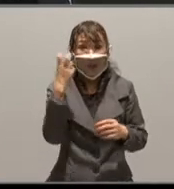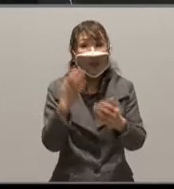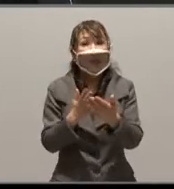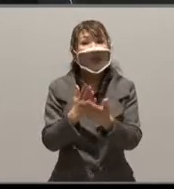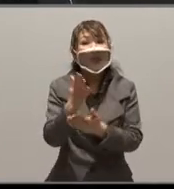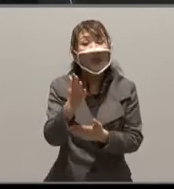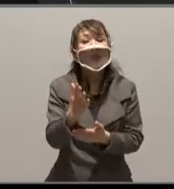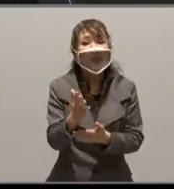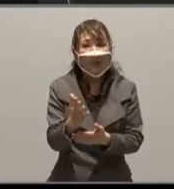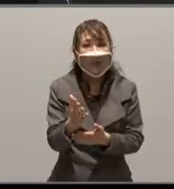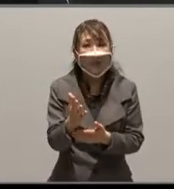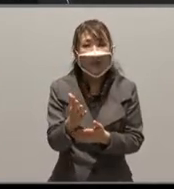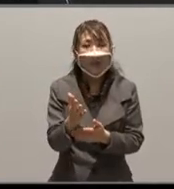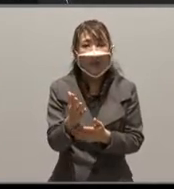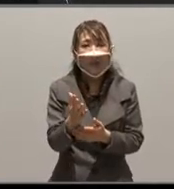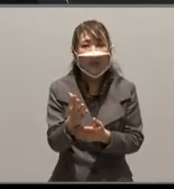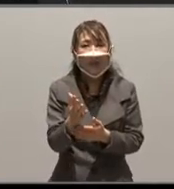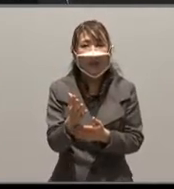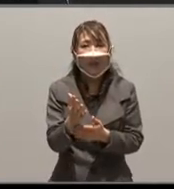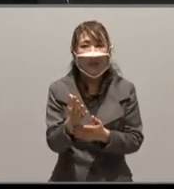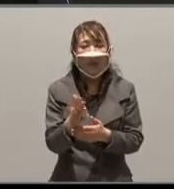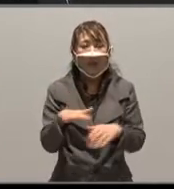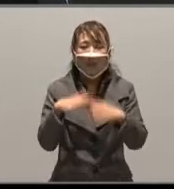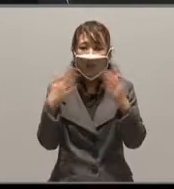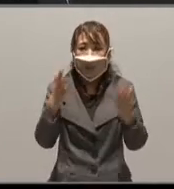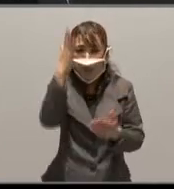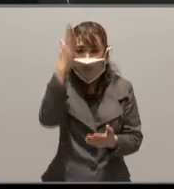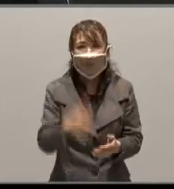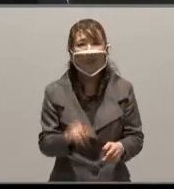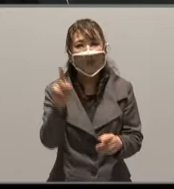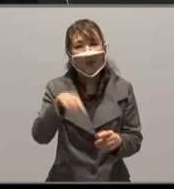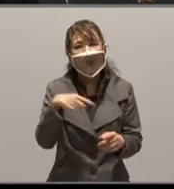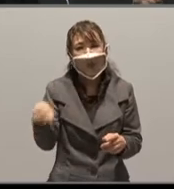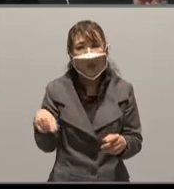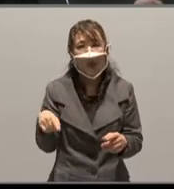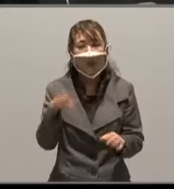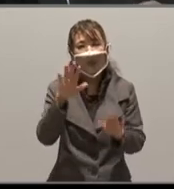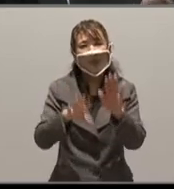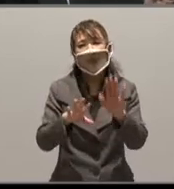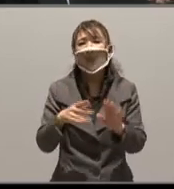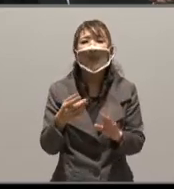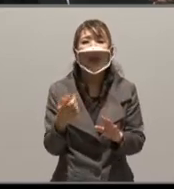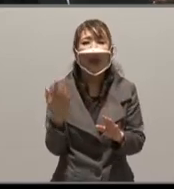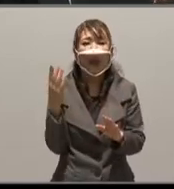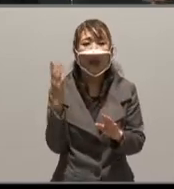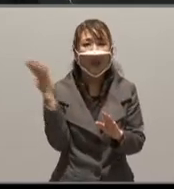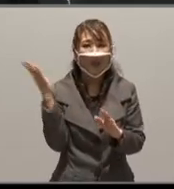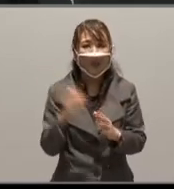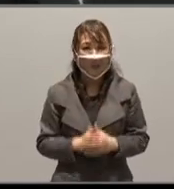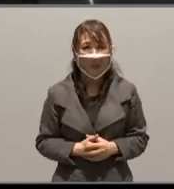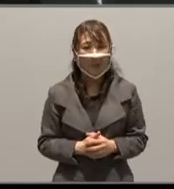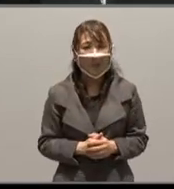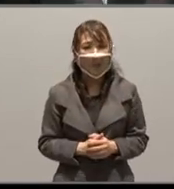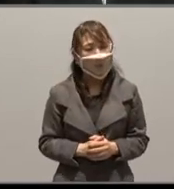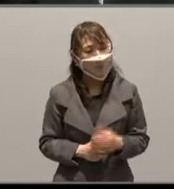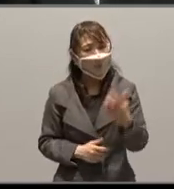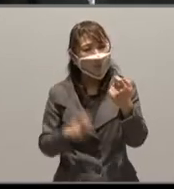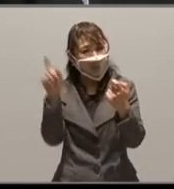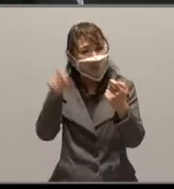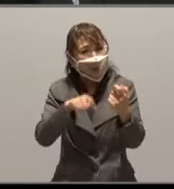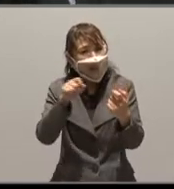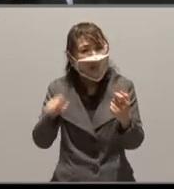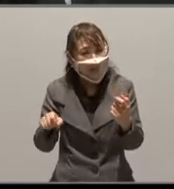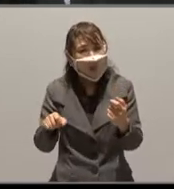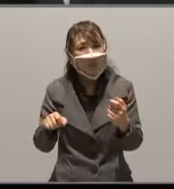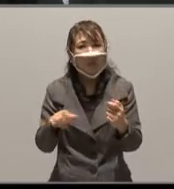Year of the birth for forest bathing. Approximately 50% of the people had these situations.